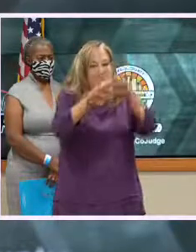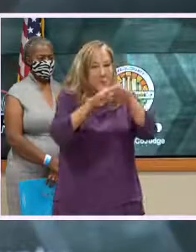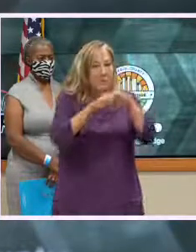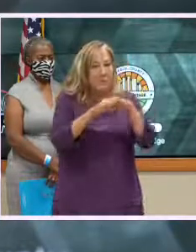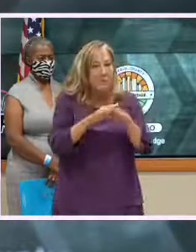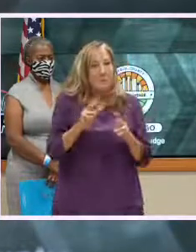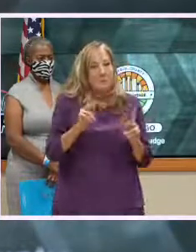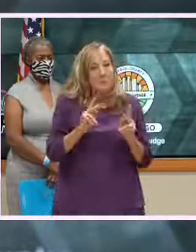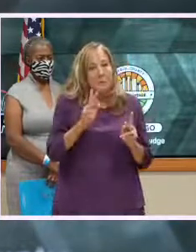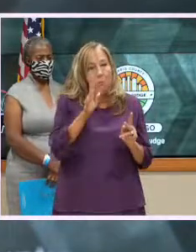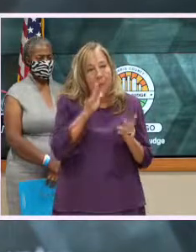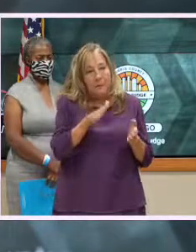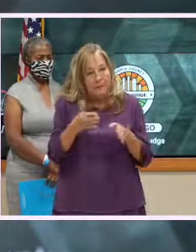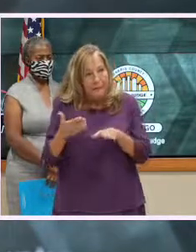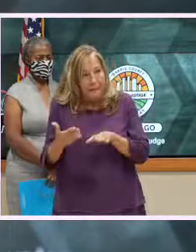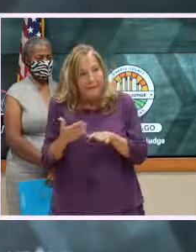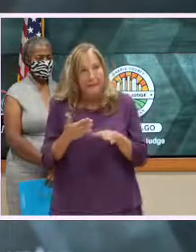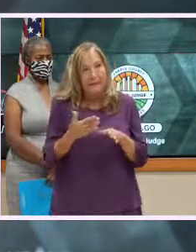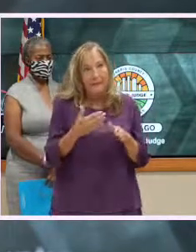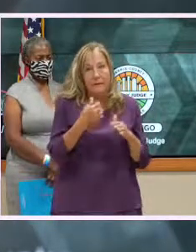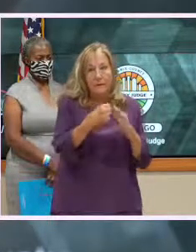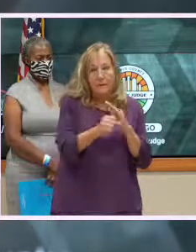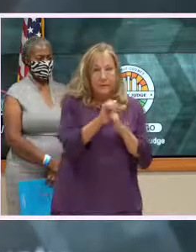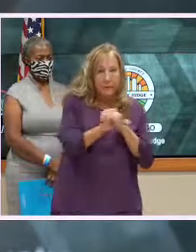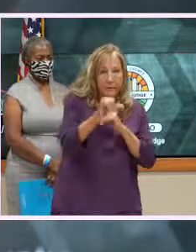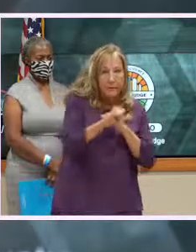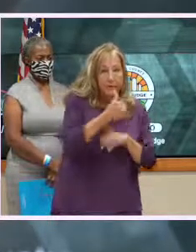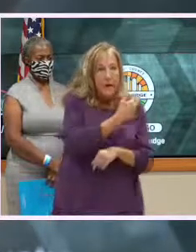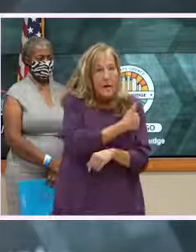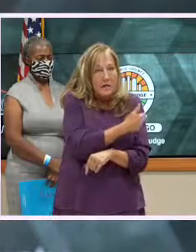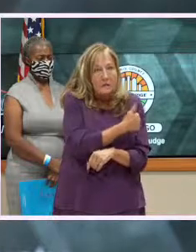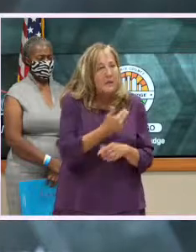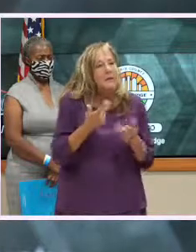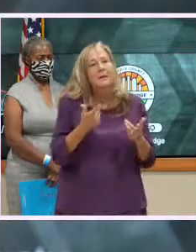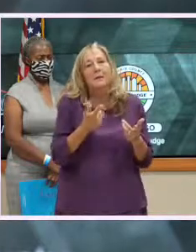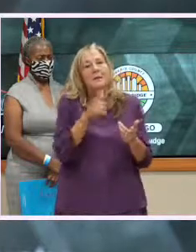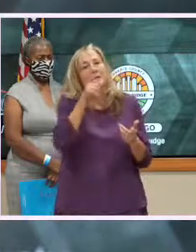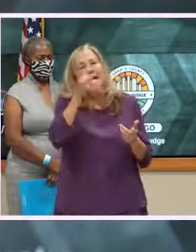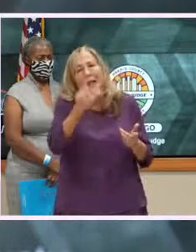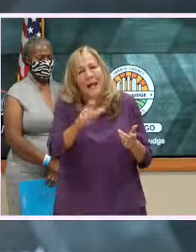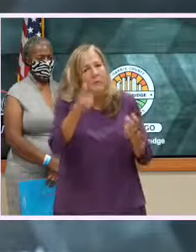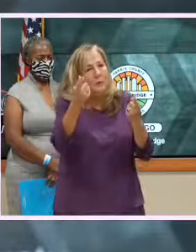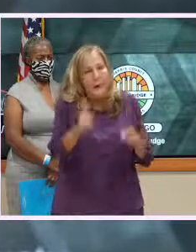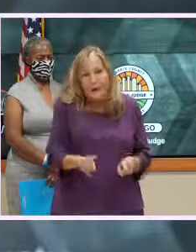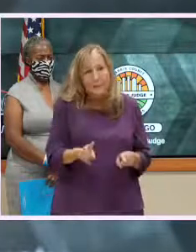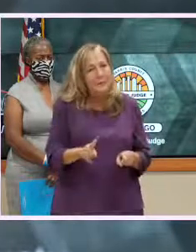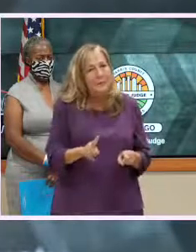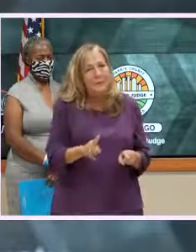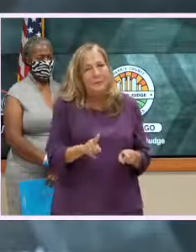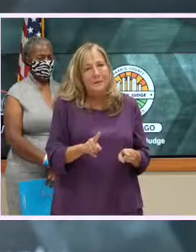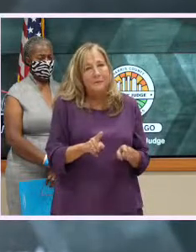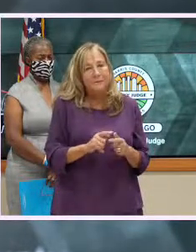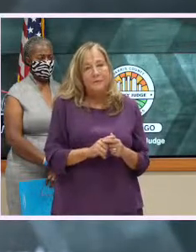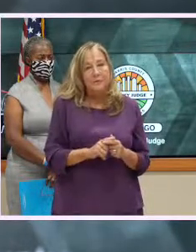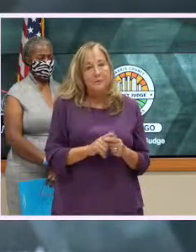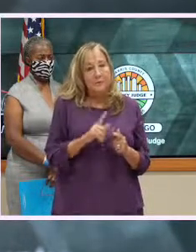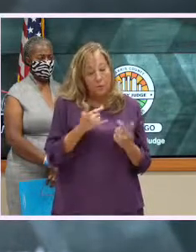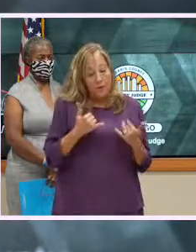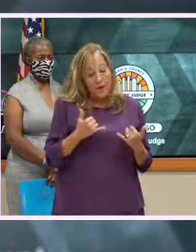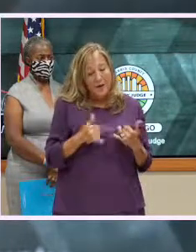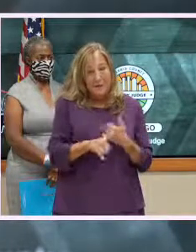dying unnecessarily. We're in a deadly tension between the spread of the Delta